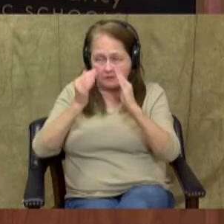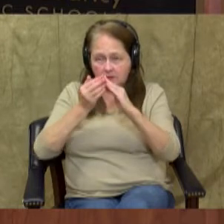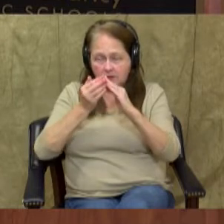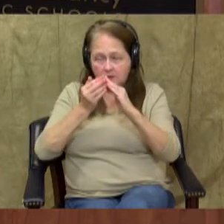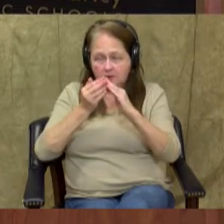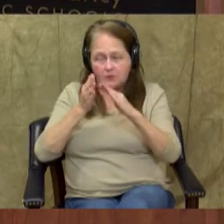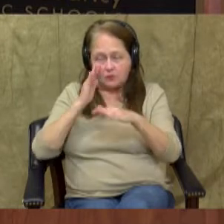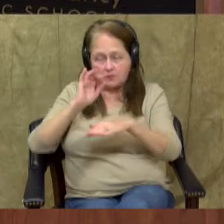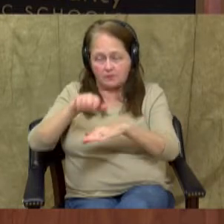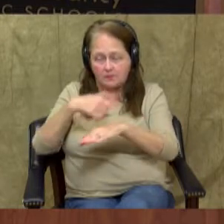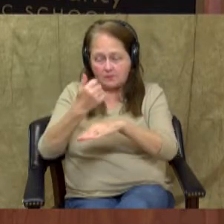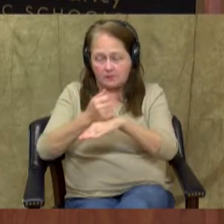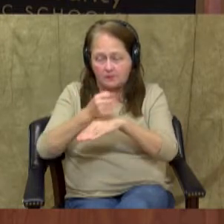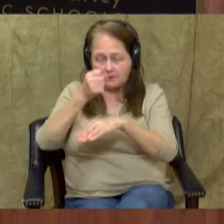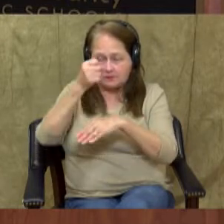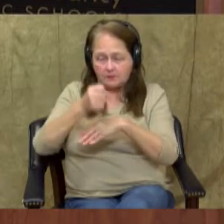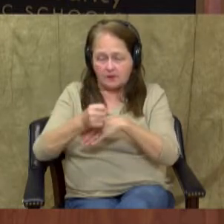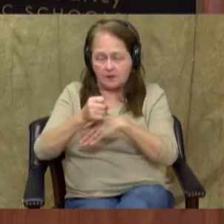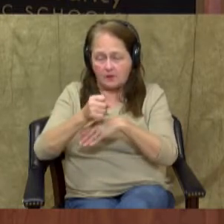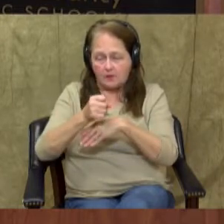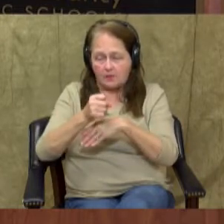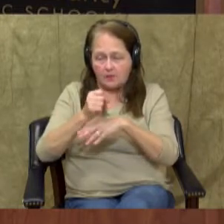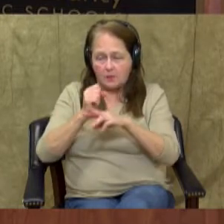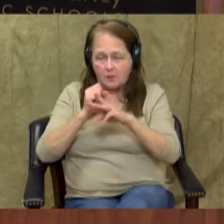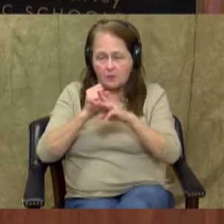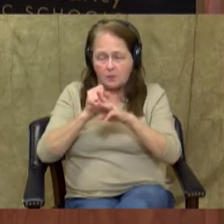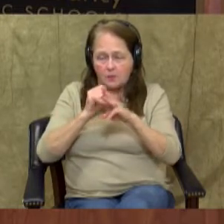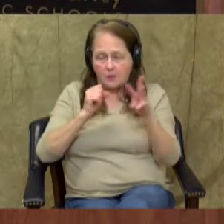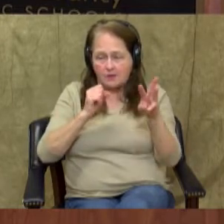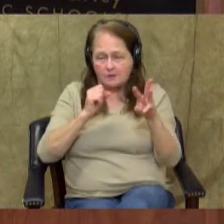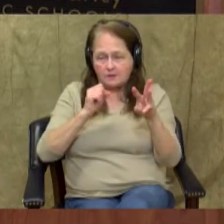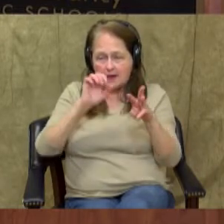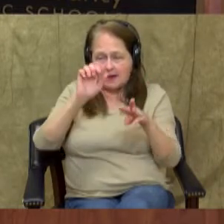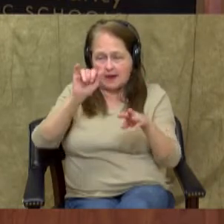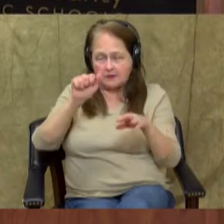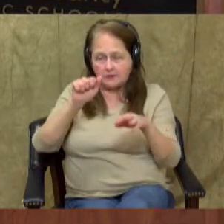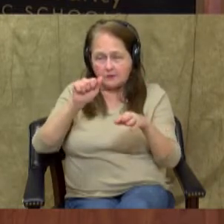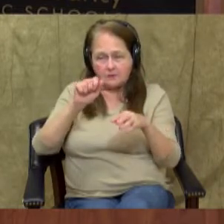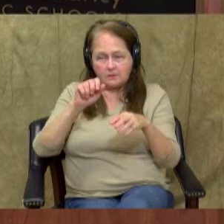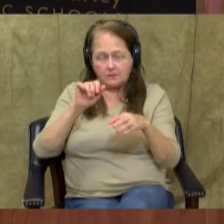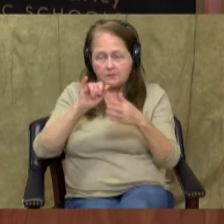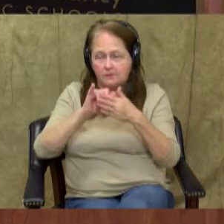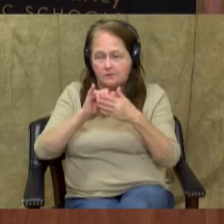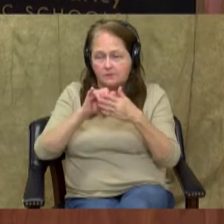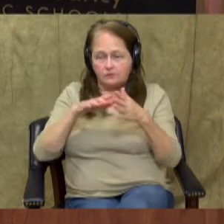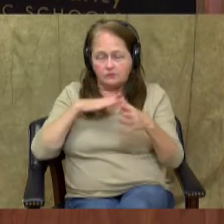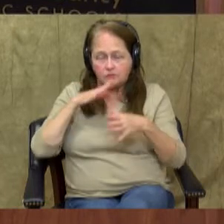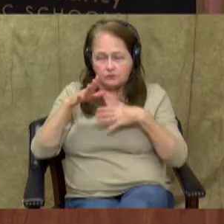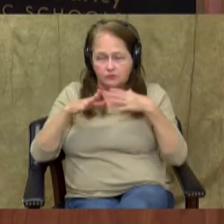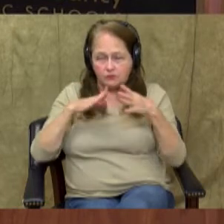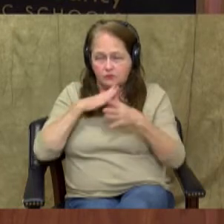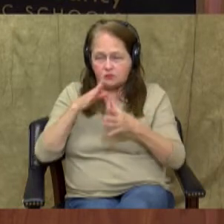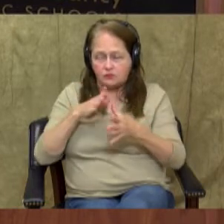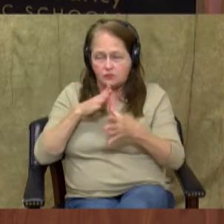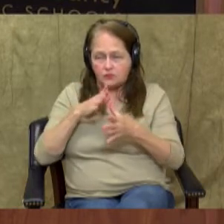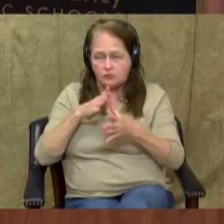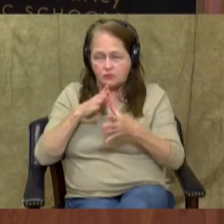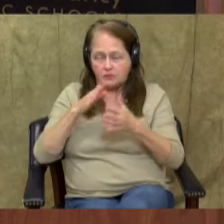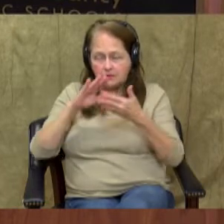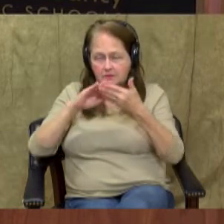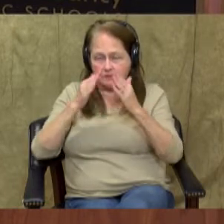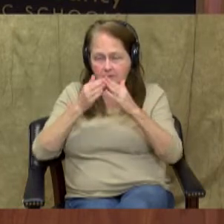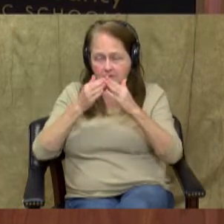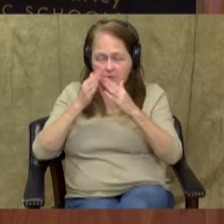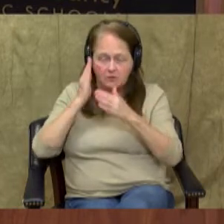that exist in Southwest Asia. Here's Abu Dhabi. Very modern buildings, architecture, looks like a city